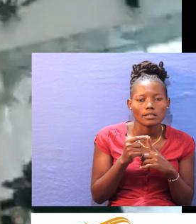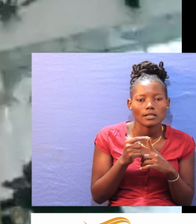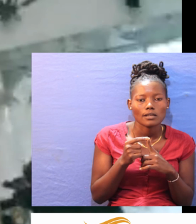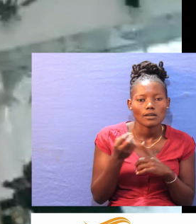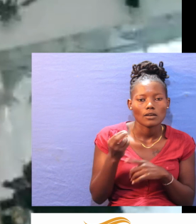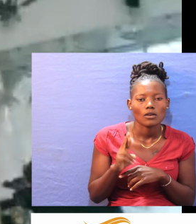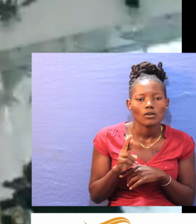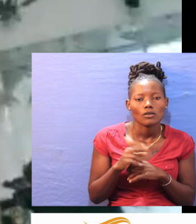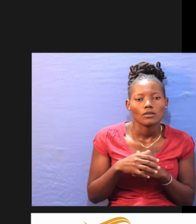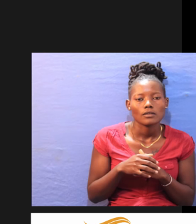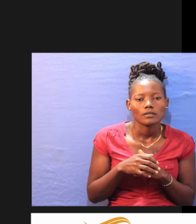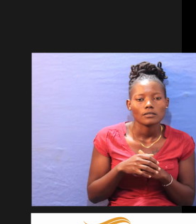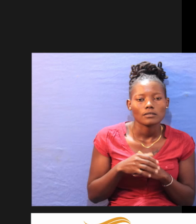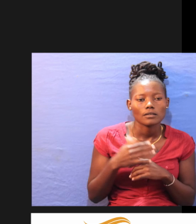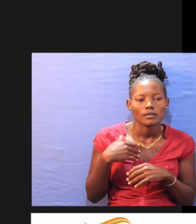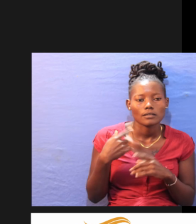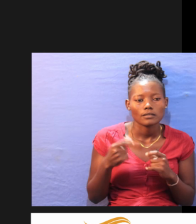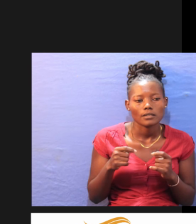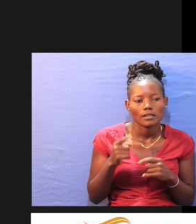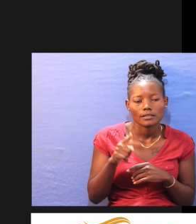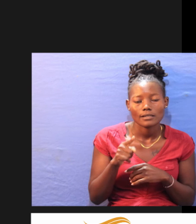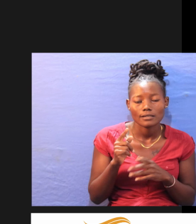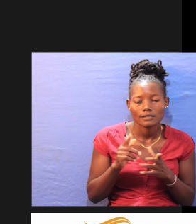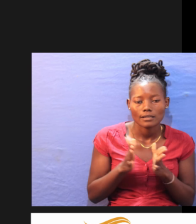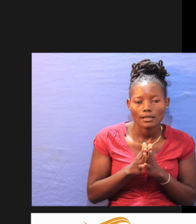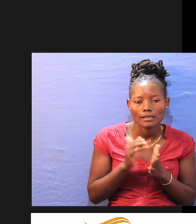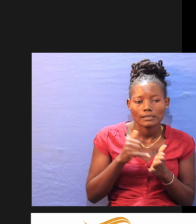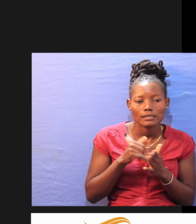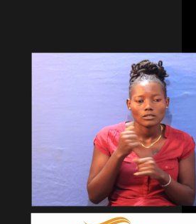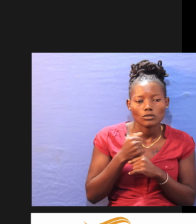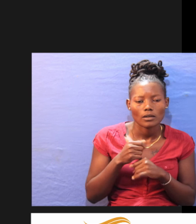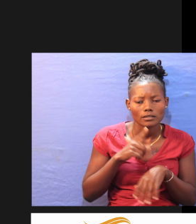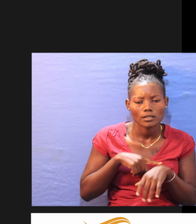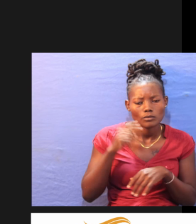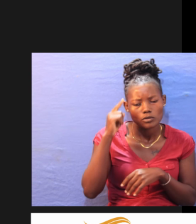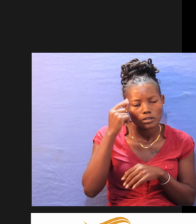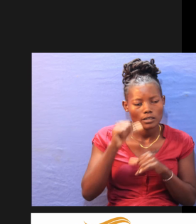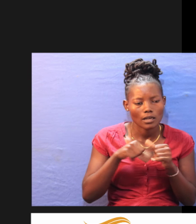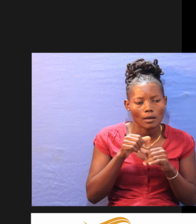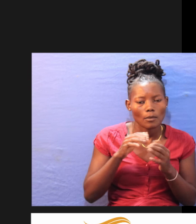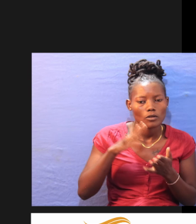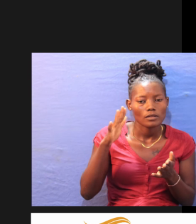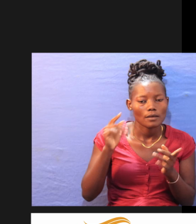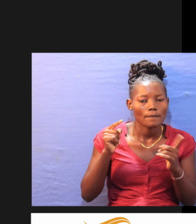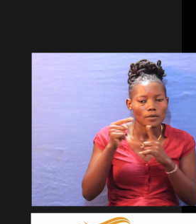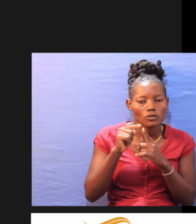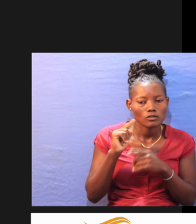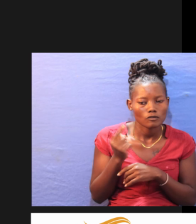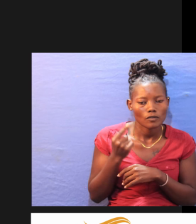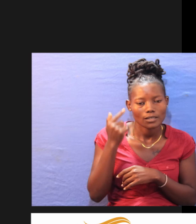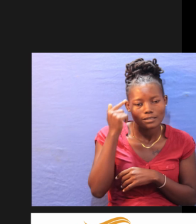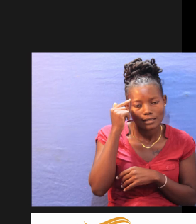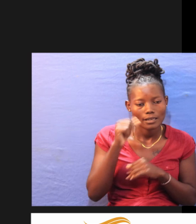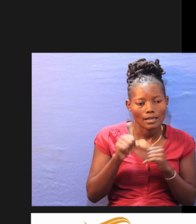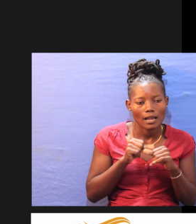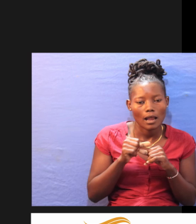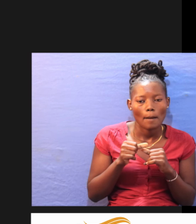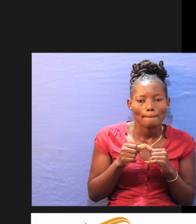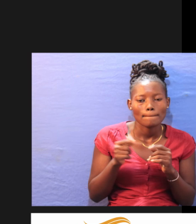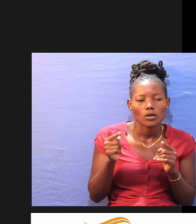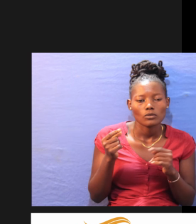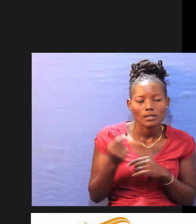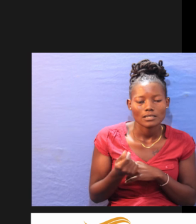for their students, because I tried this and it worked. As you think of big goals, but you first start with the small goals. After the small goals, you go